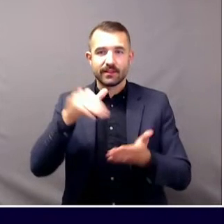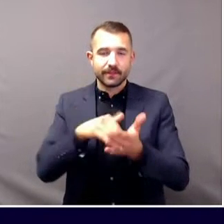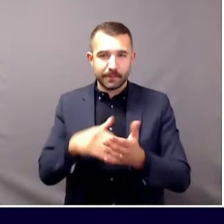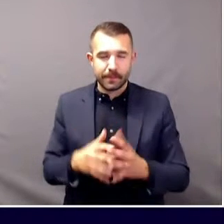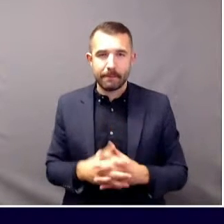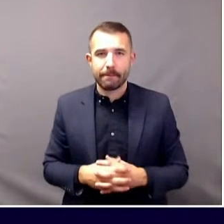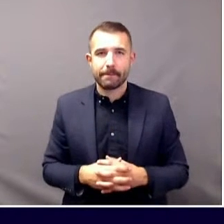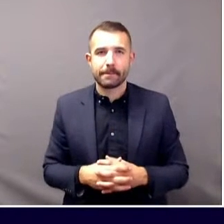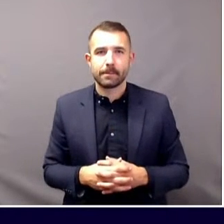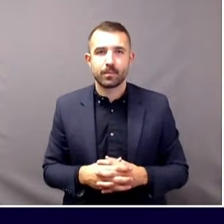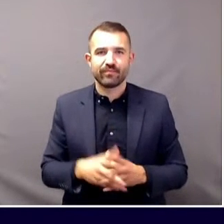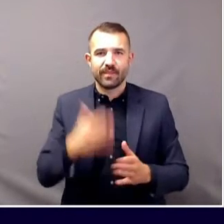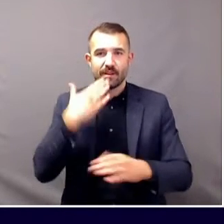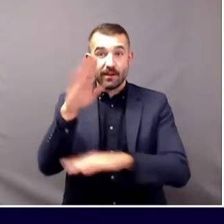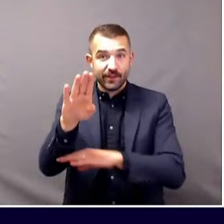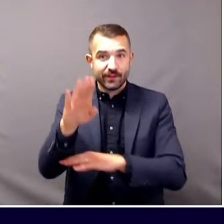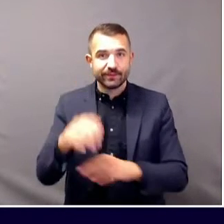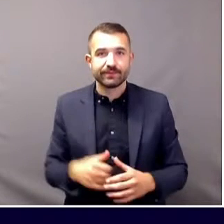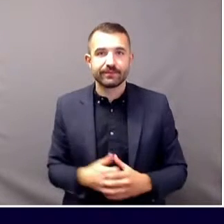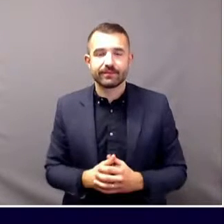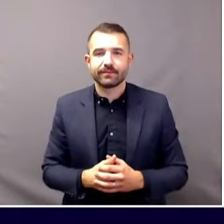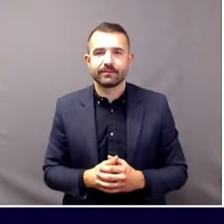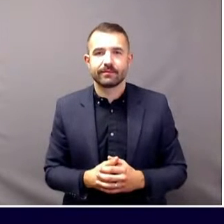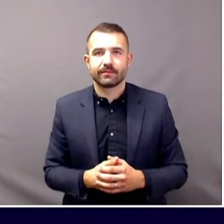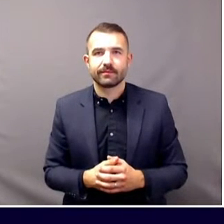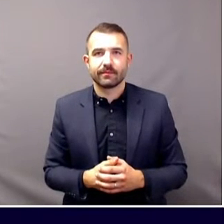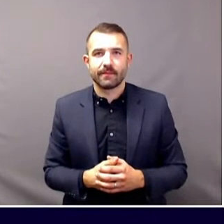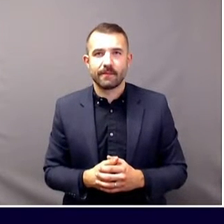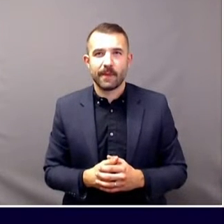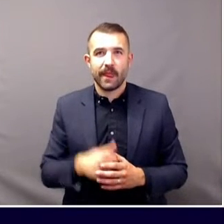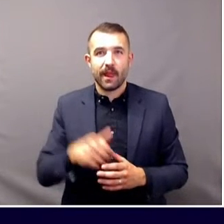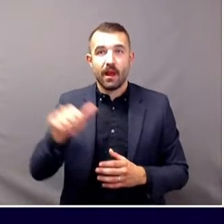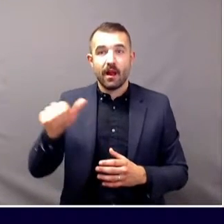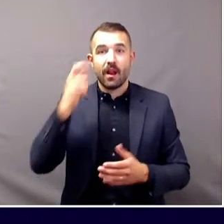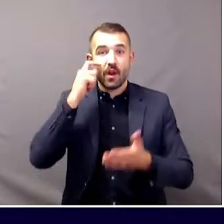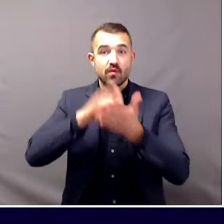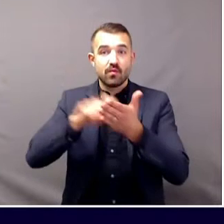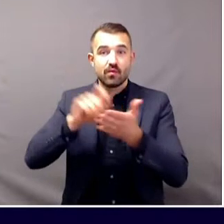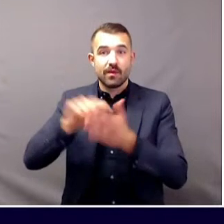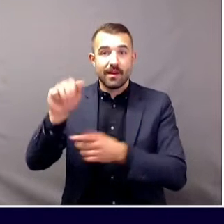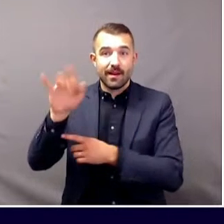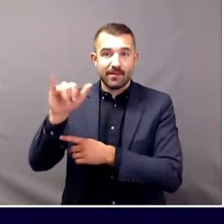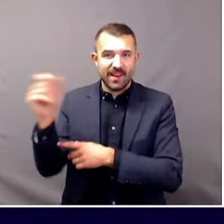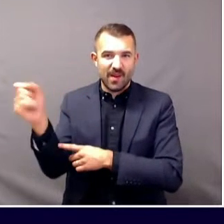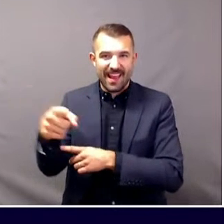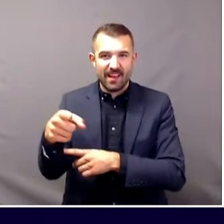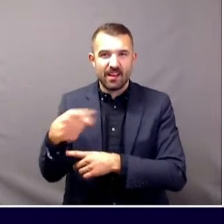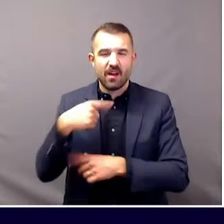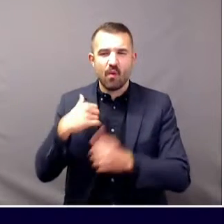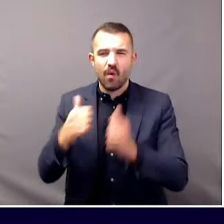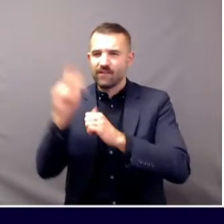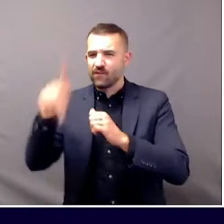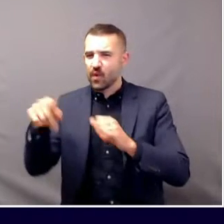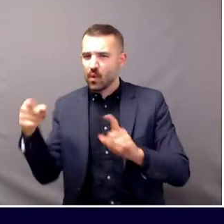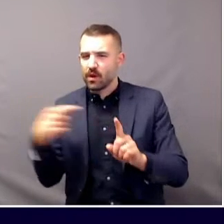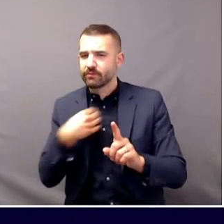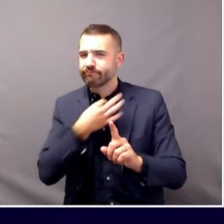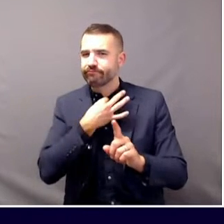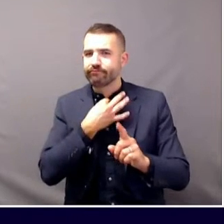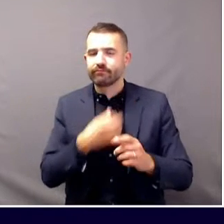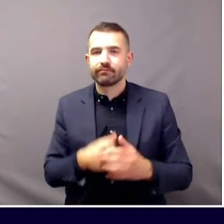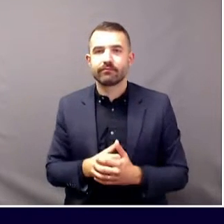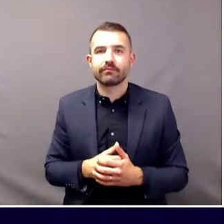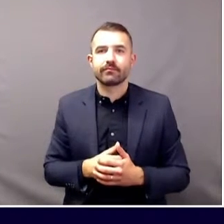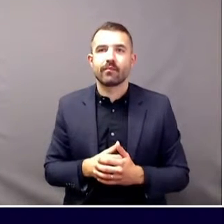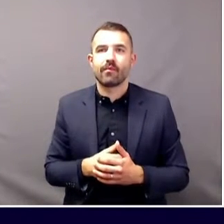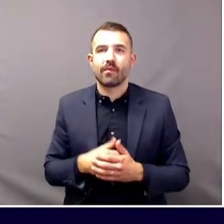Shaw. Amy asked about this earlier, but I wanted to follow up about mask enforcement. We hear often from